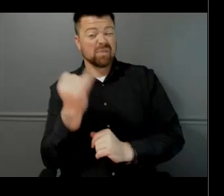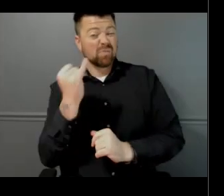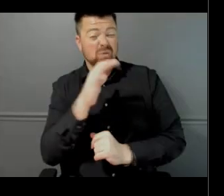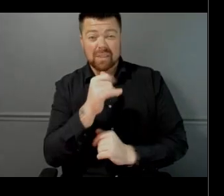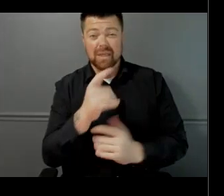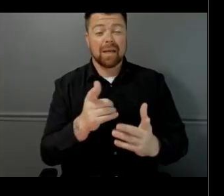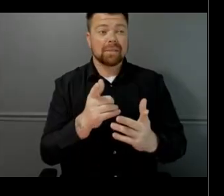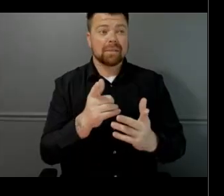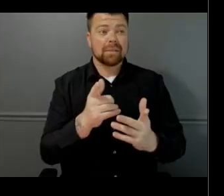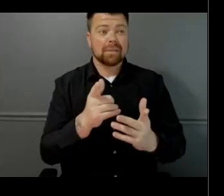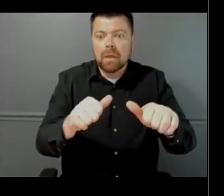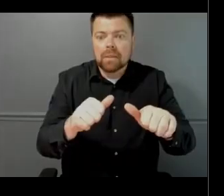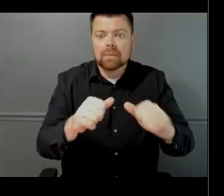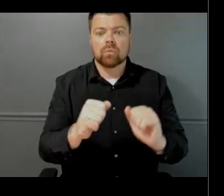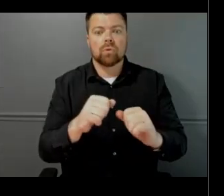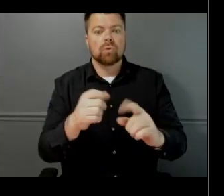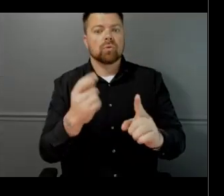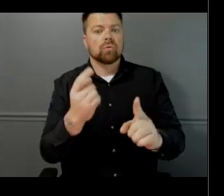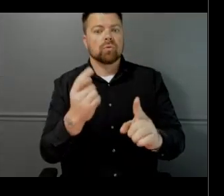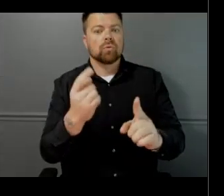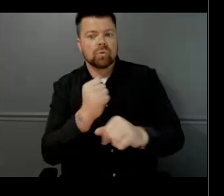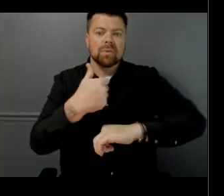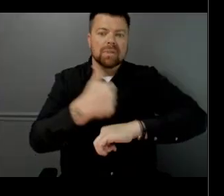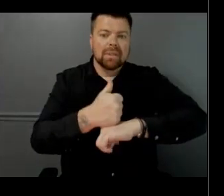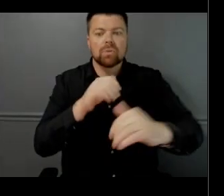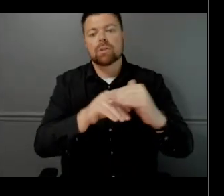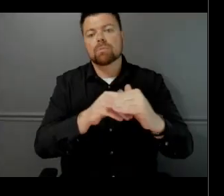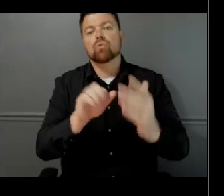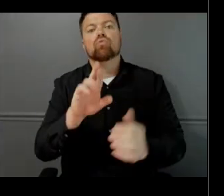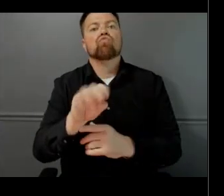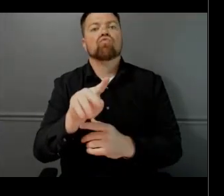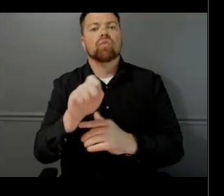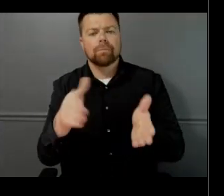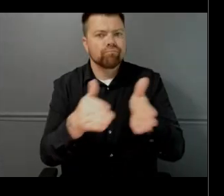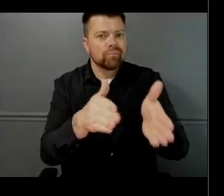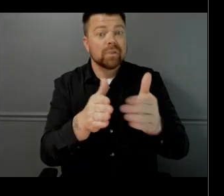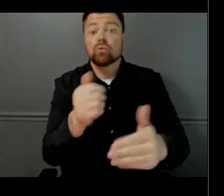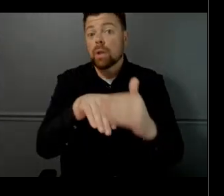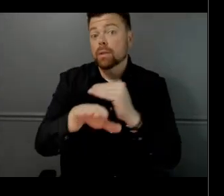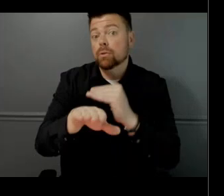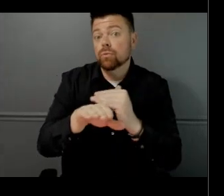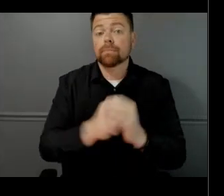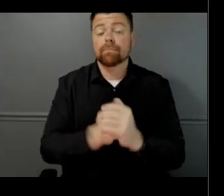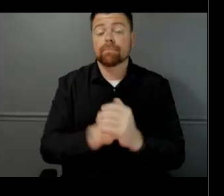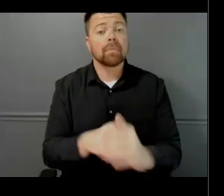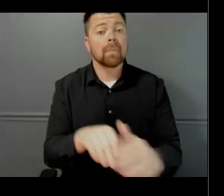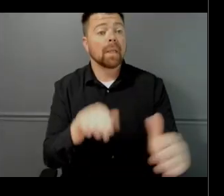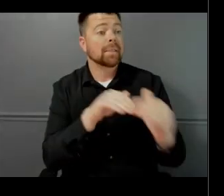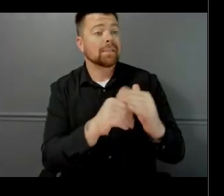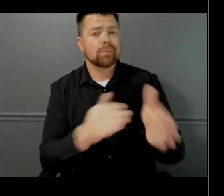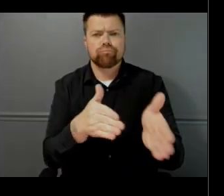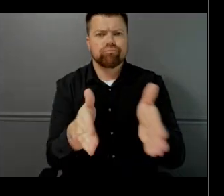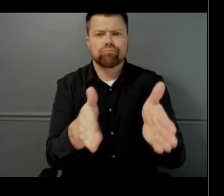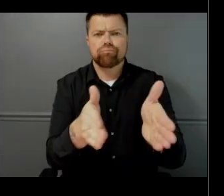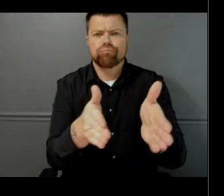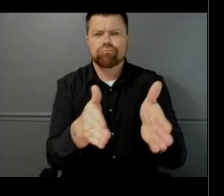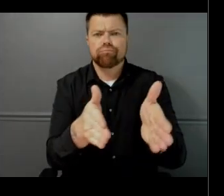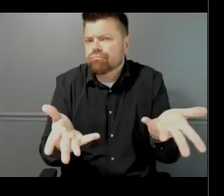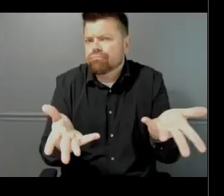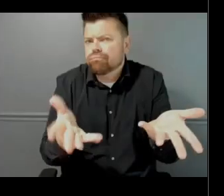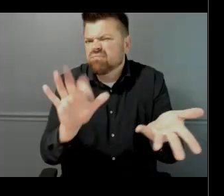to create an accessible route to the entrance. An accessible route is, in